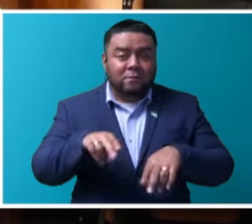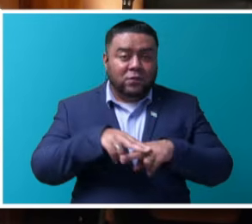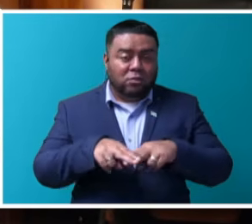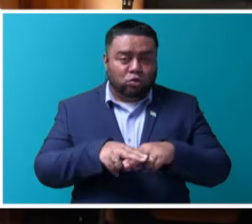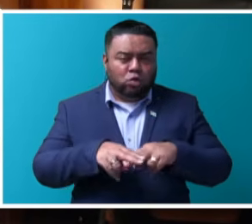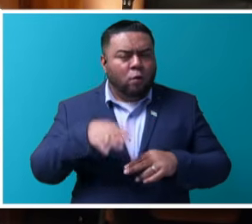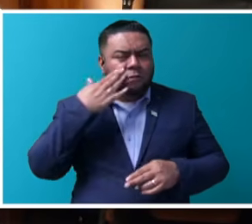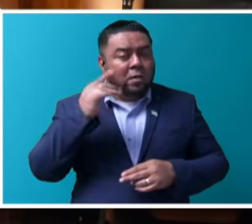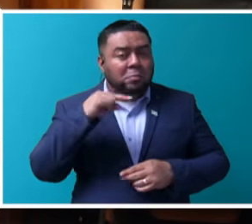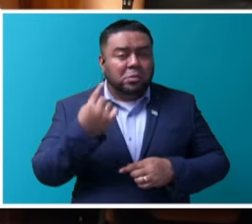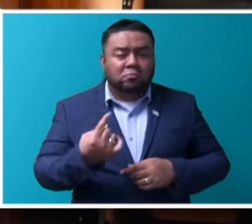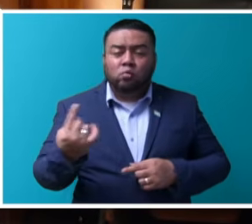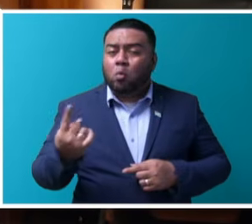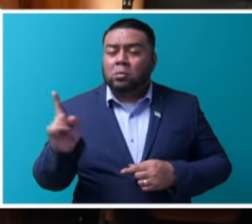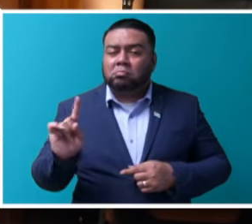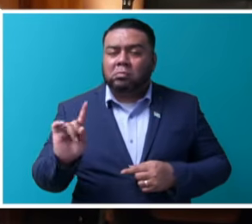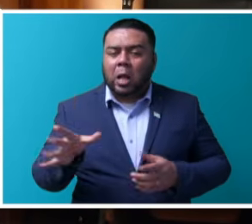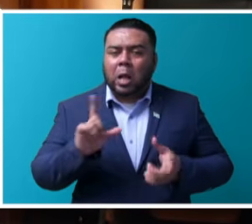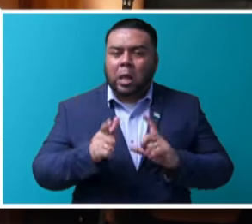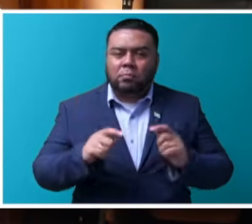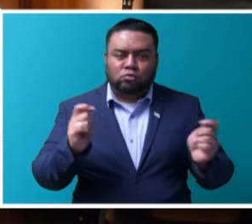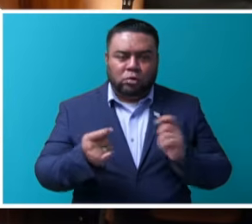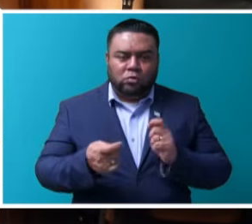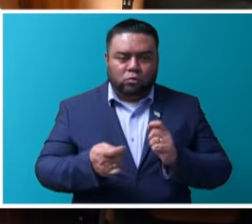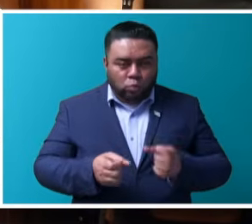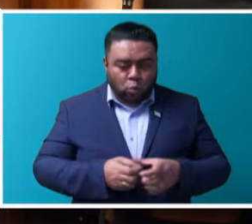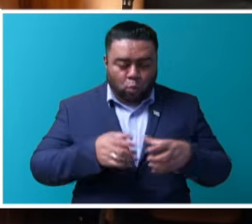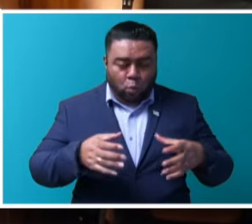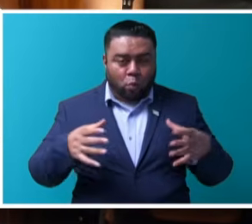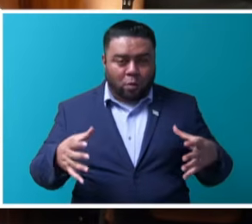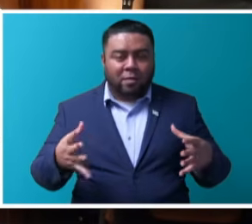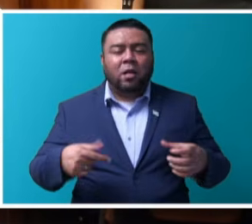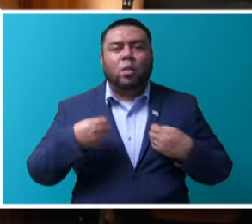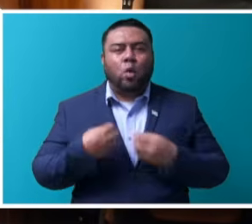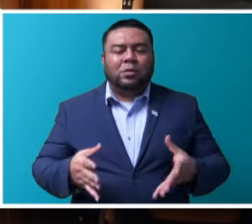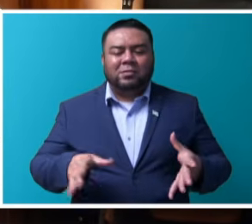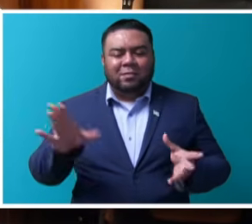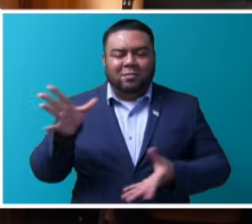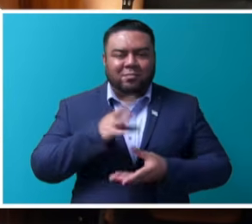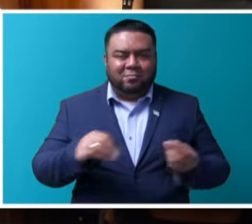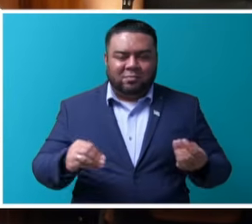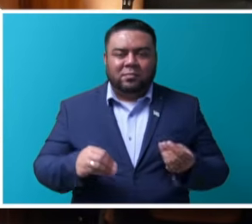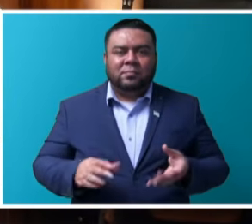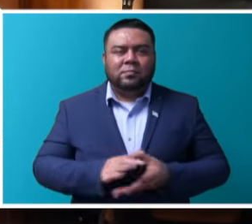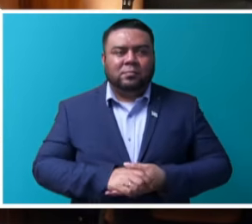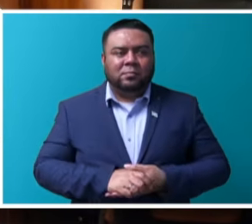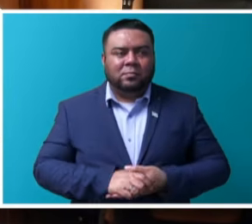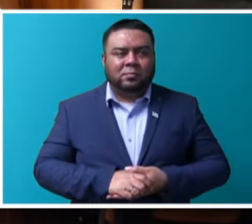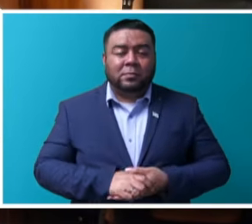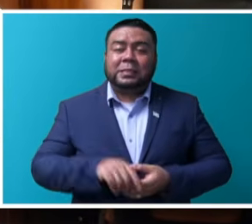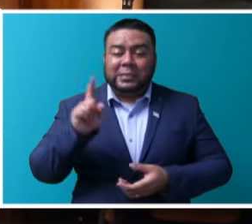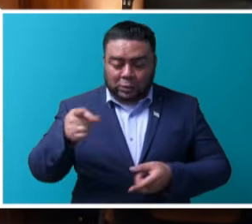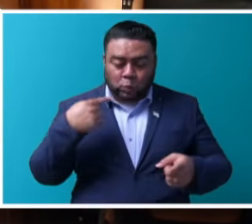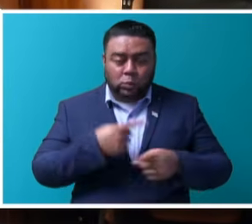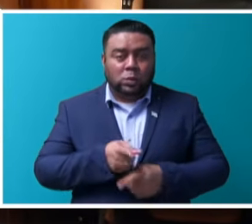find themselves on the front lines of climate change, and to the growing loss and damages arising from climate change. This week,